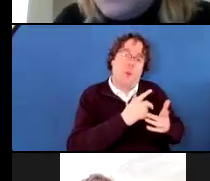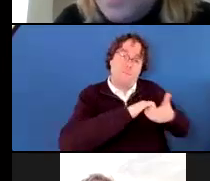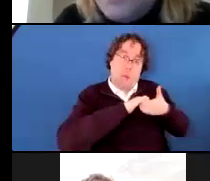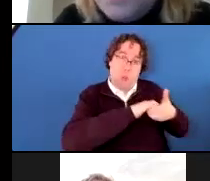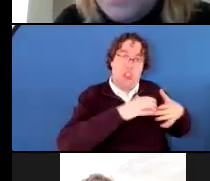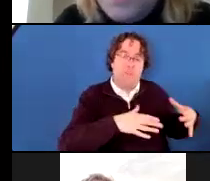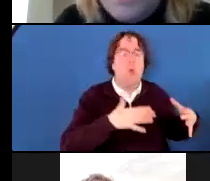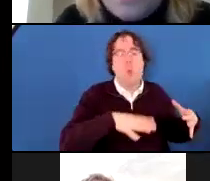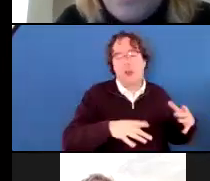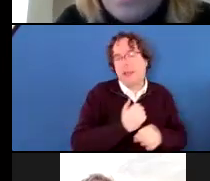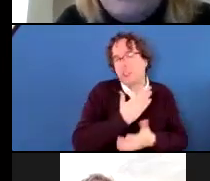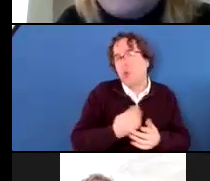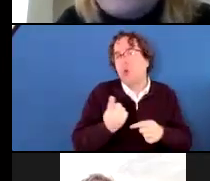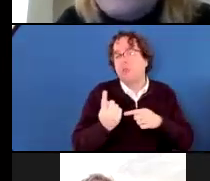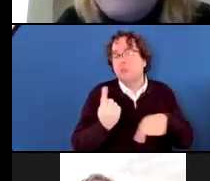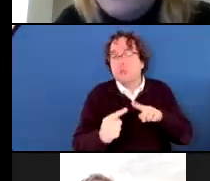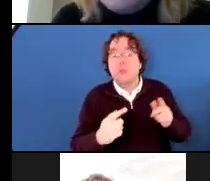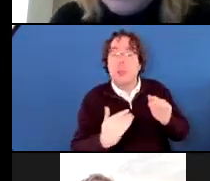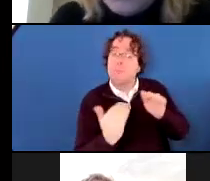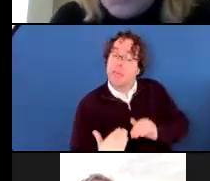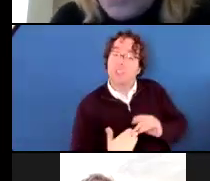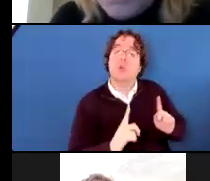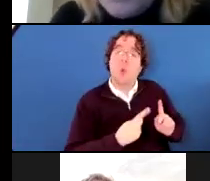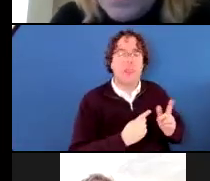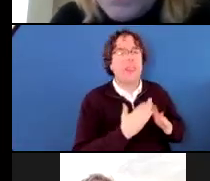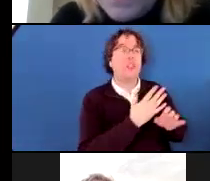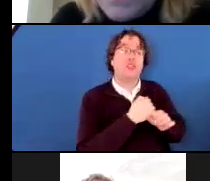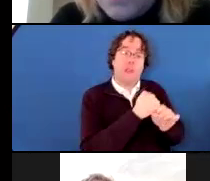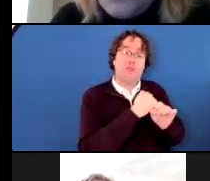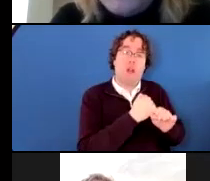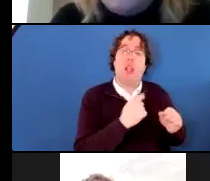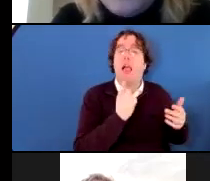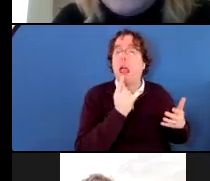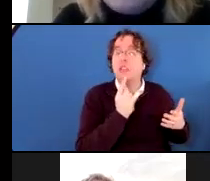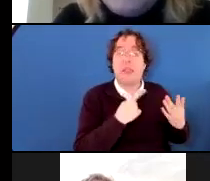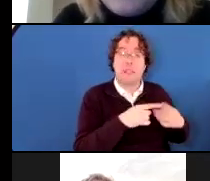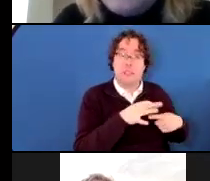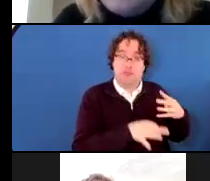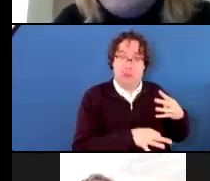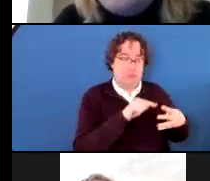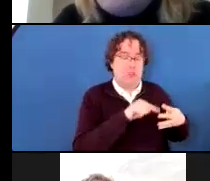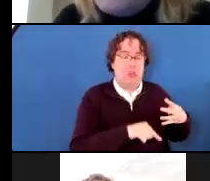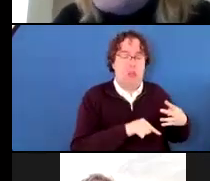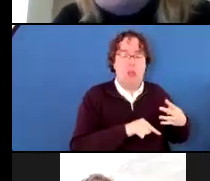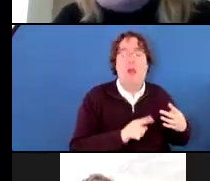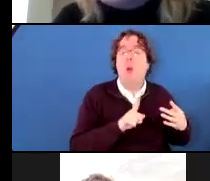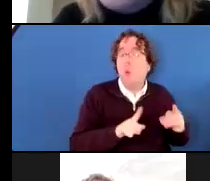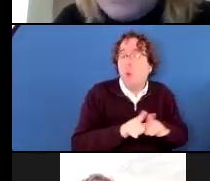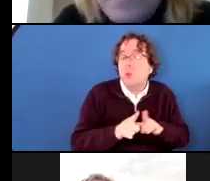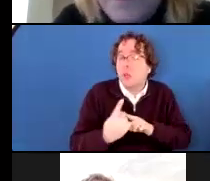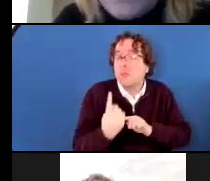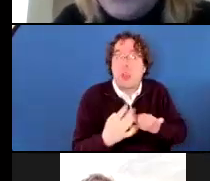I'll speak to those in a little while. You'll also notice when you make an application that there are